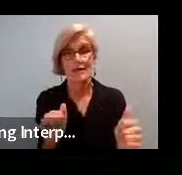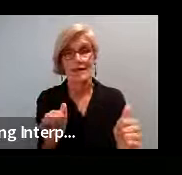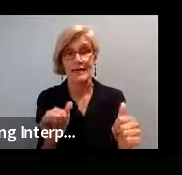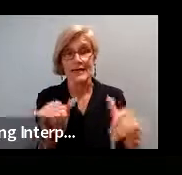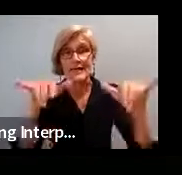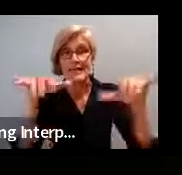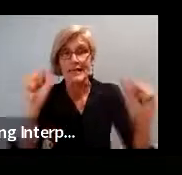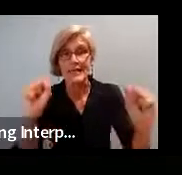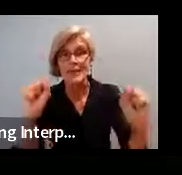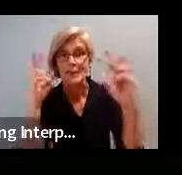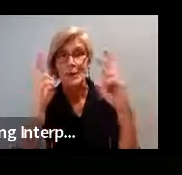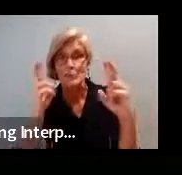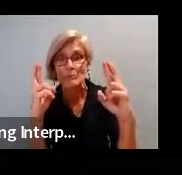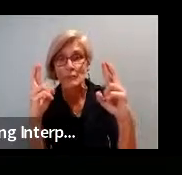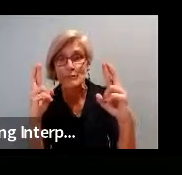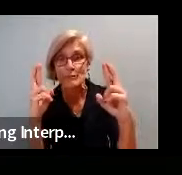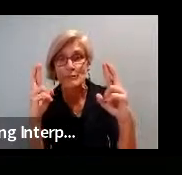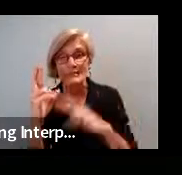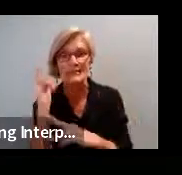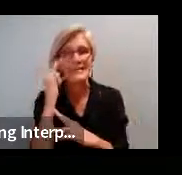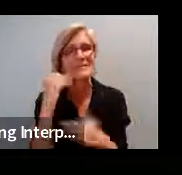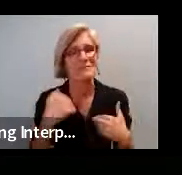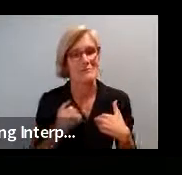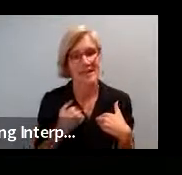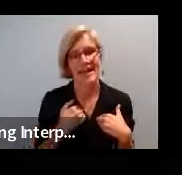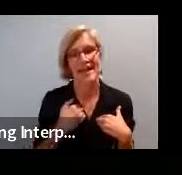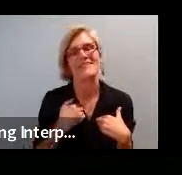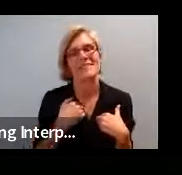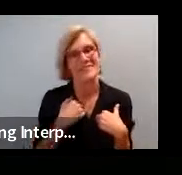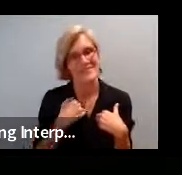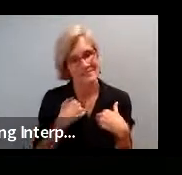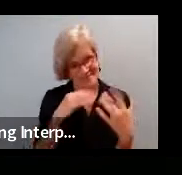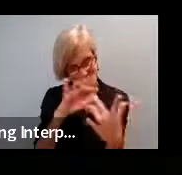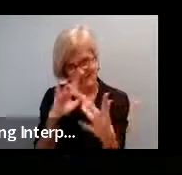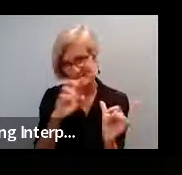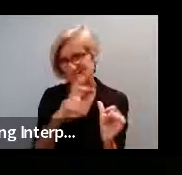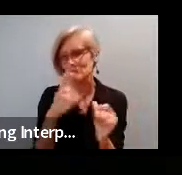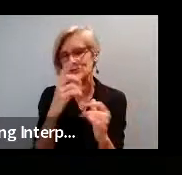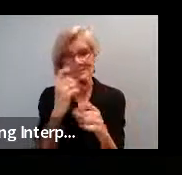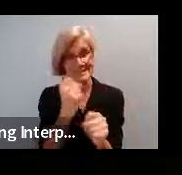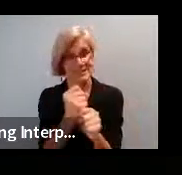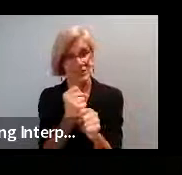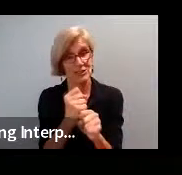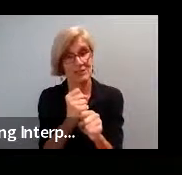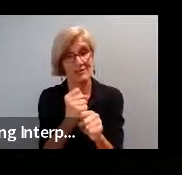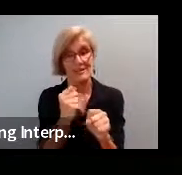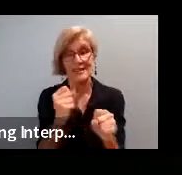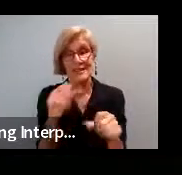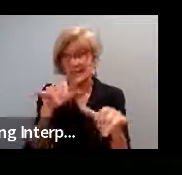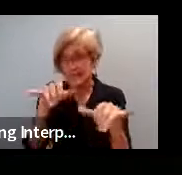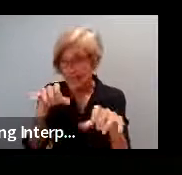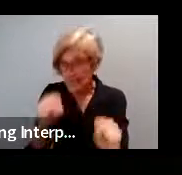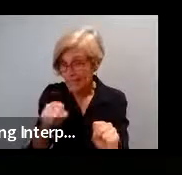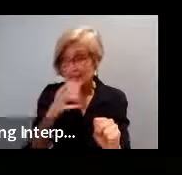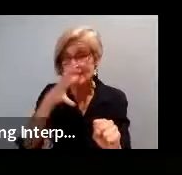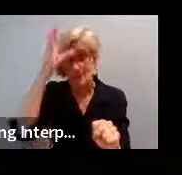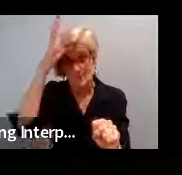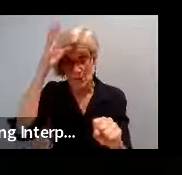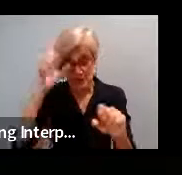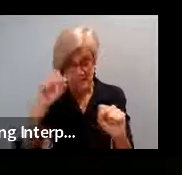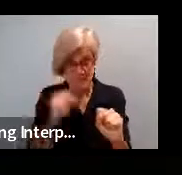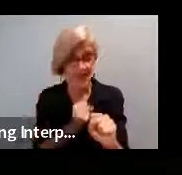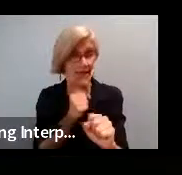so. If we do have field trips this year that are off campus, yes, parents will have an option to